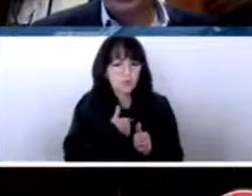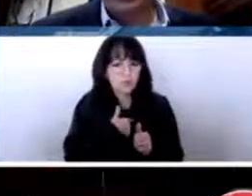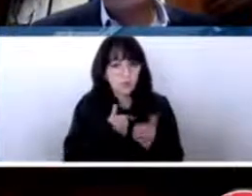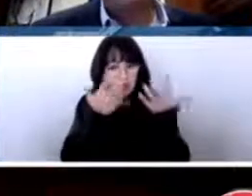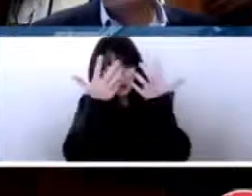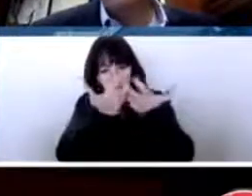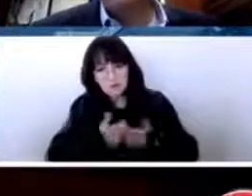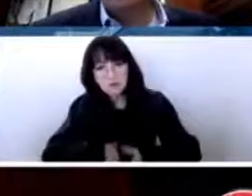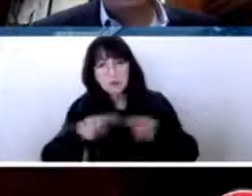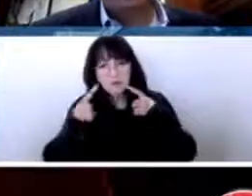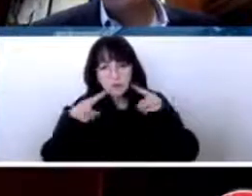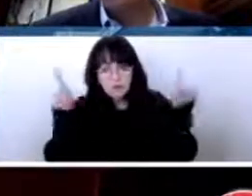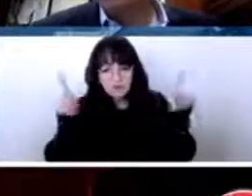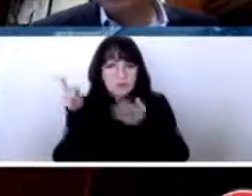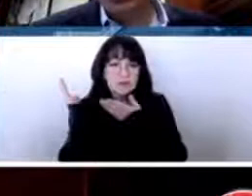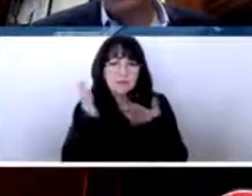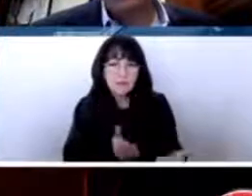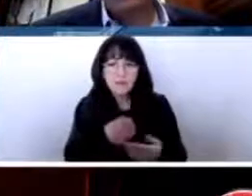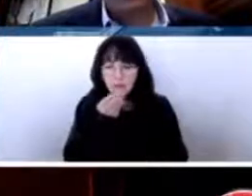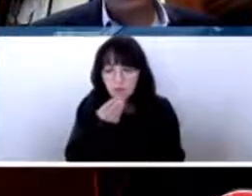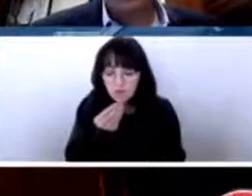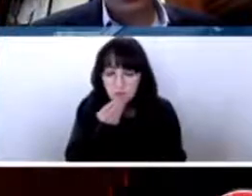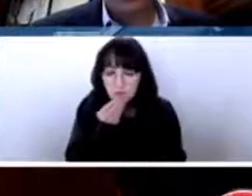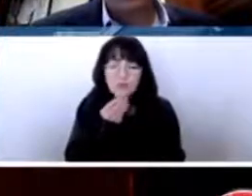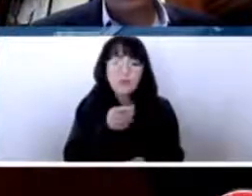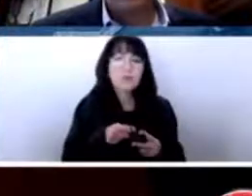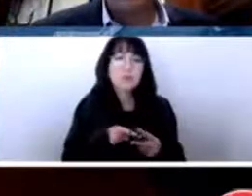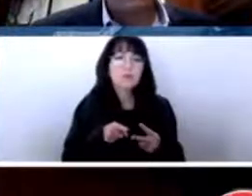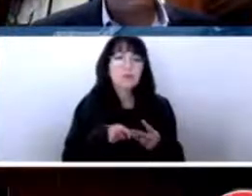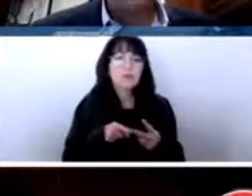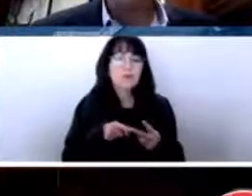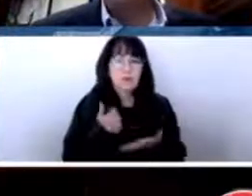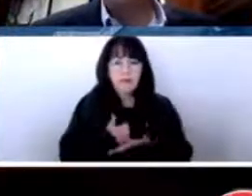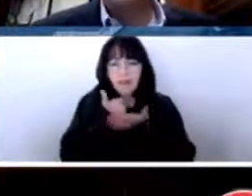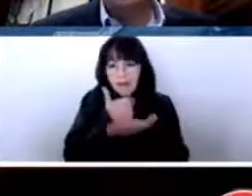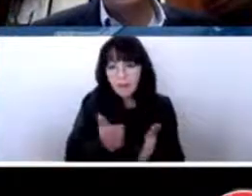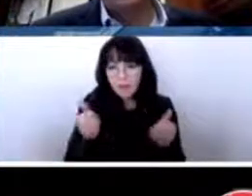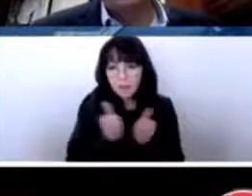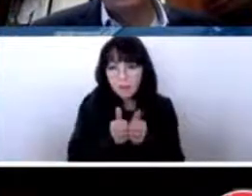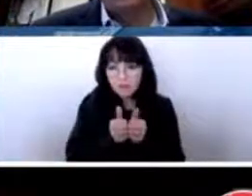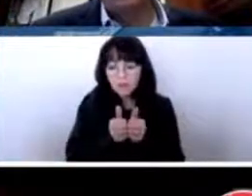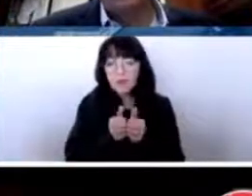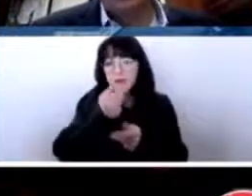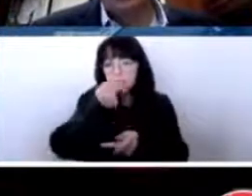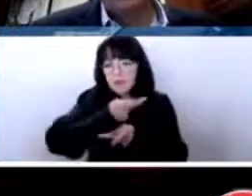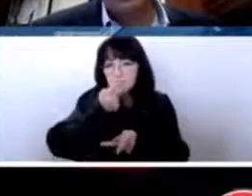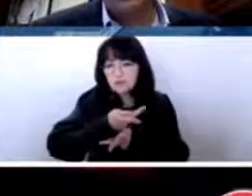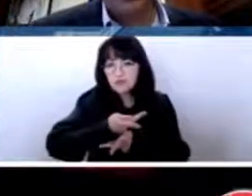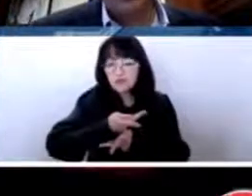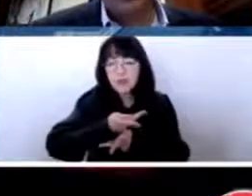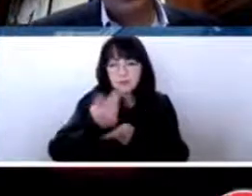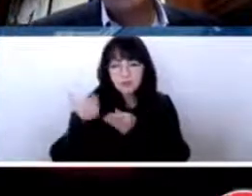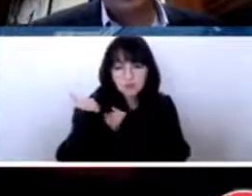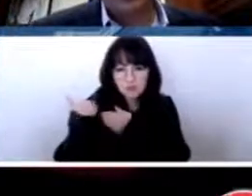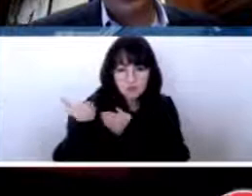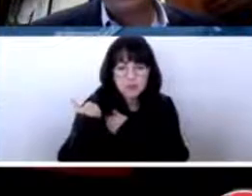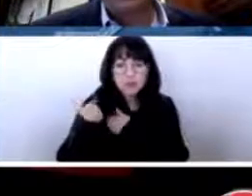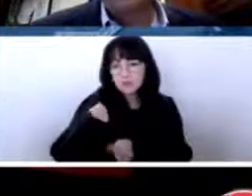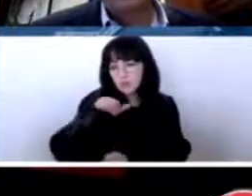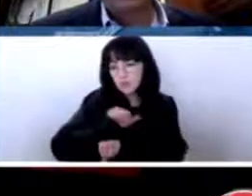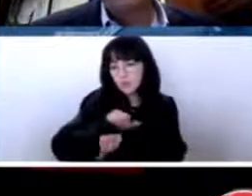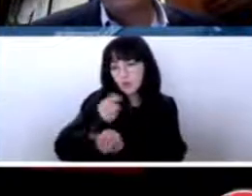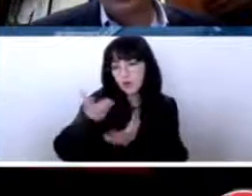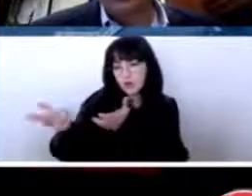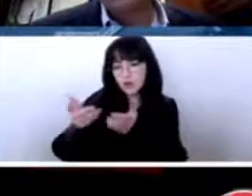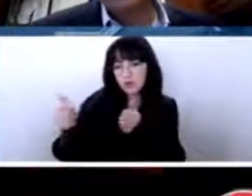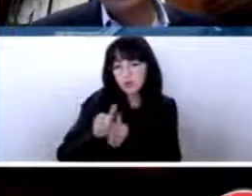it's delivering food, whether it's helping with the administrative duties. We're working with General Barry's team